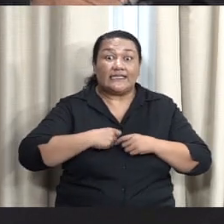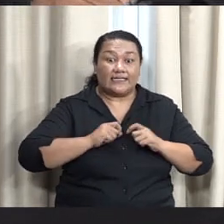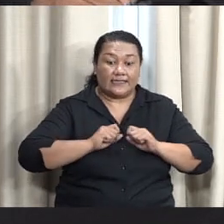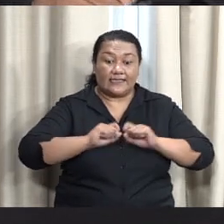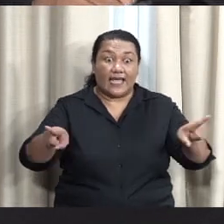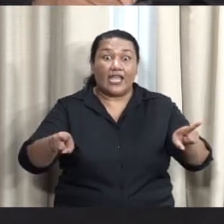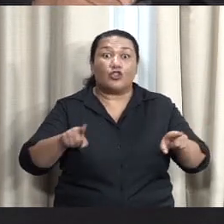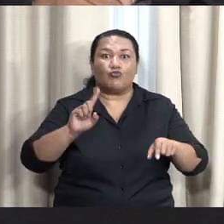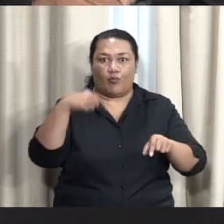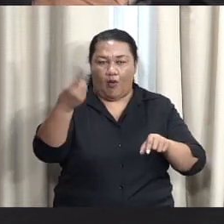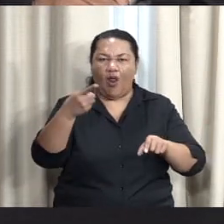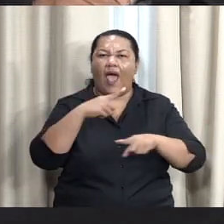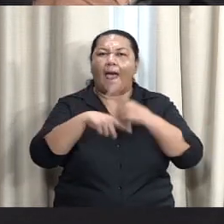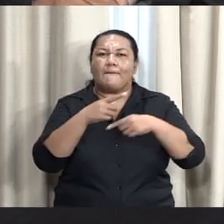teachers.